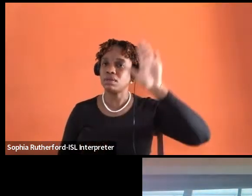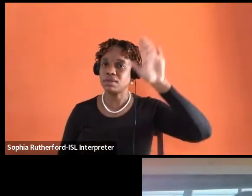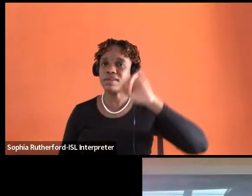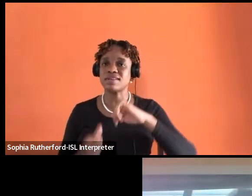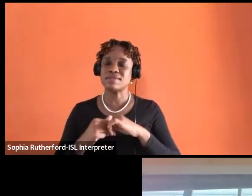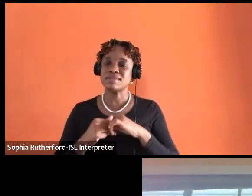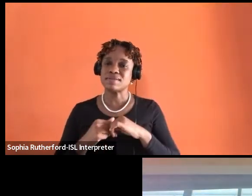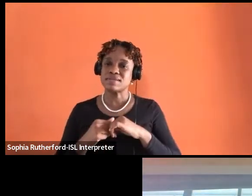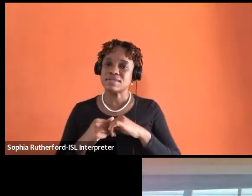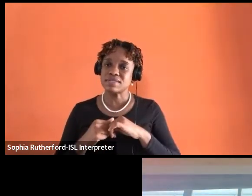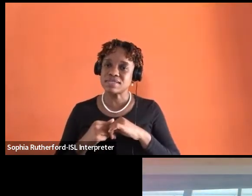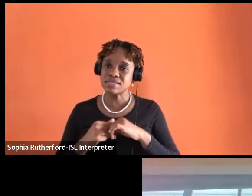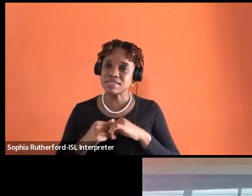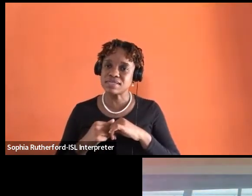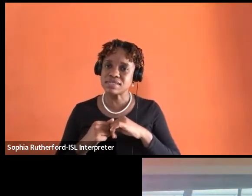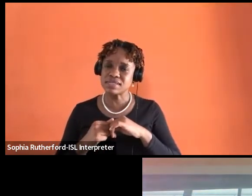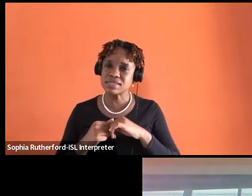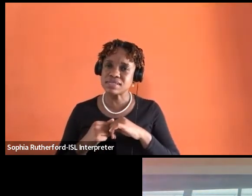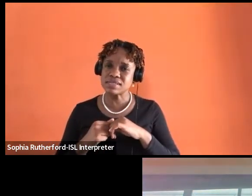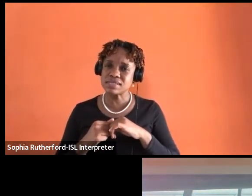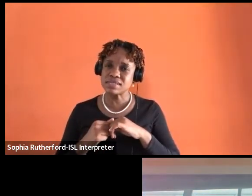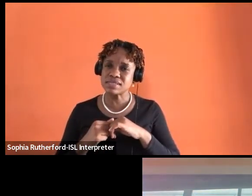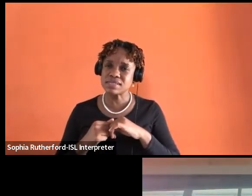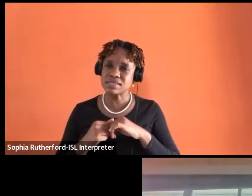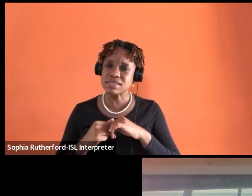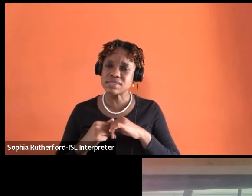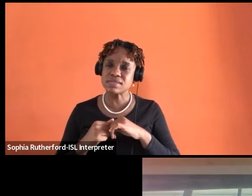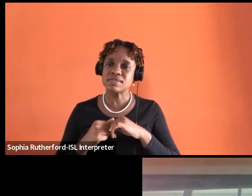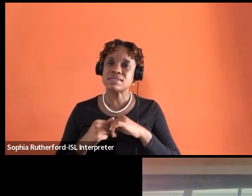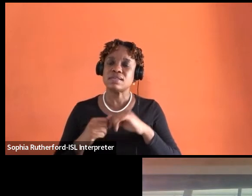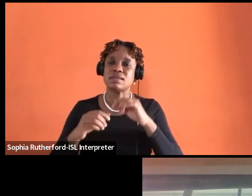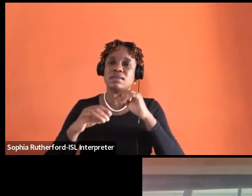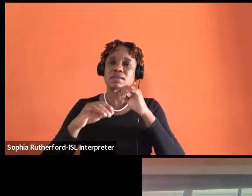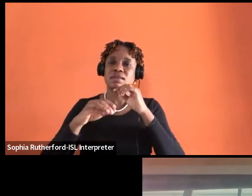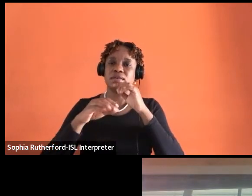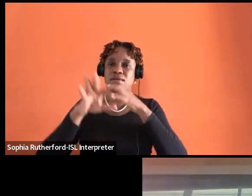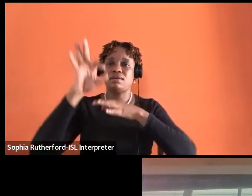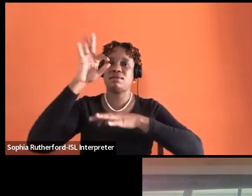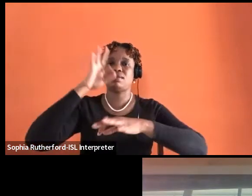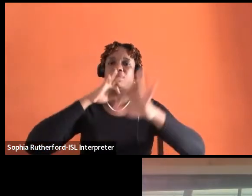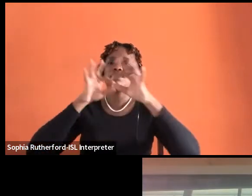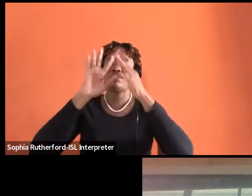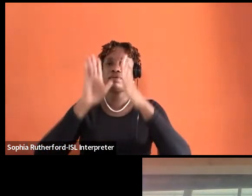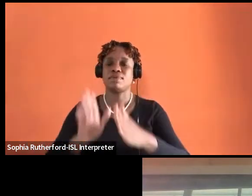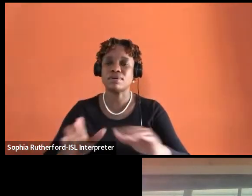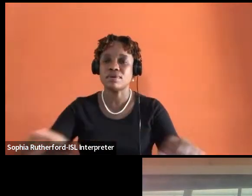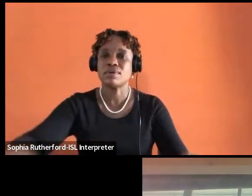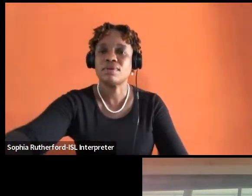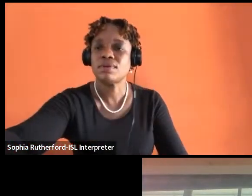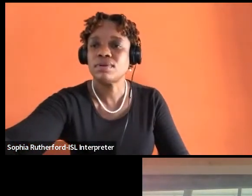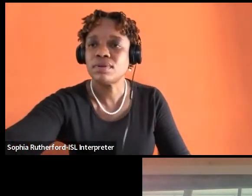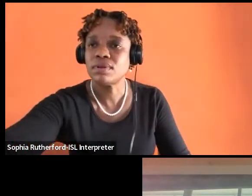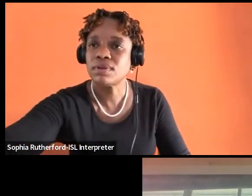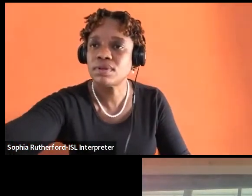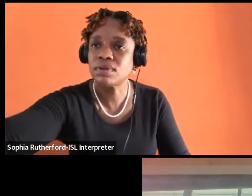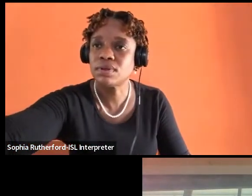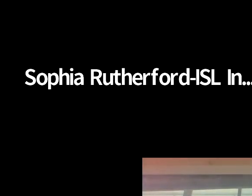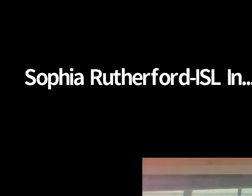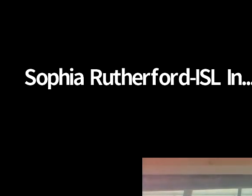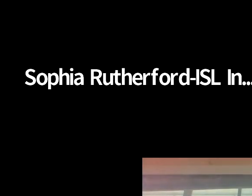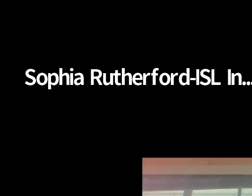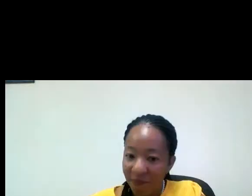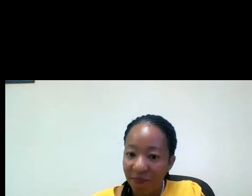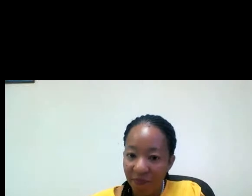Mr. that Mr. Harris, it is Mr. possible. Harris, one Yes. moment, Mr. Harris. Yes. Because I have to respond